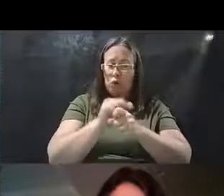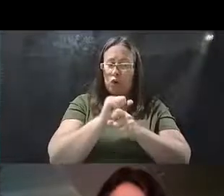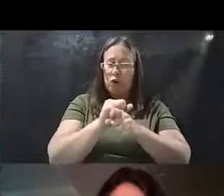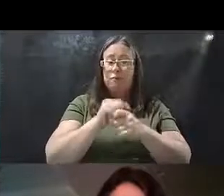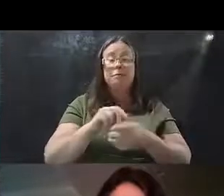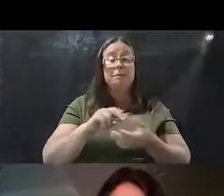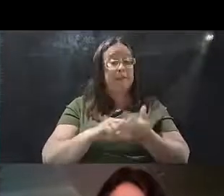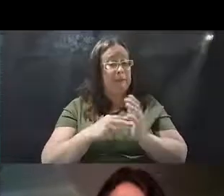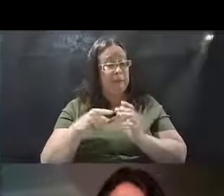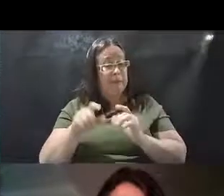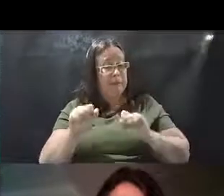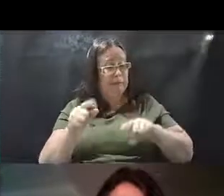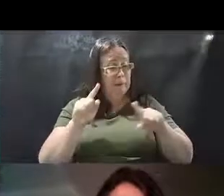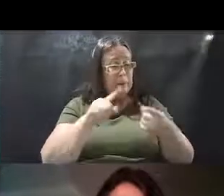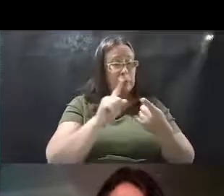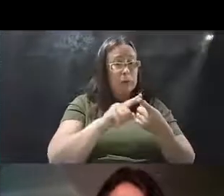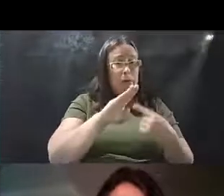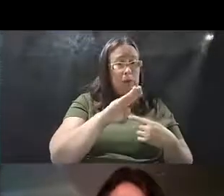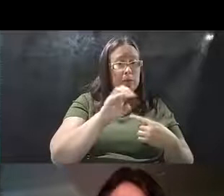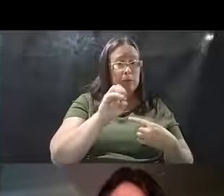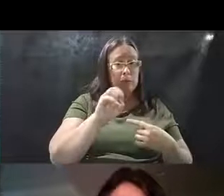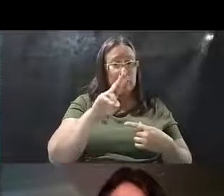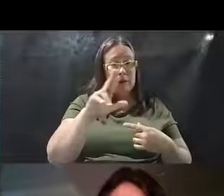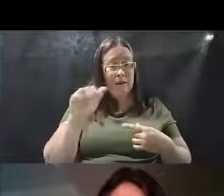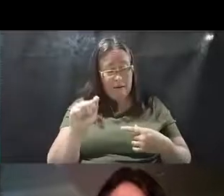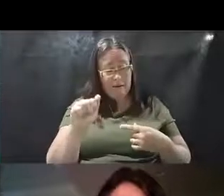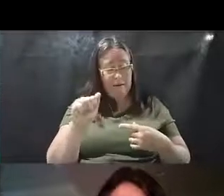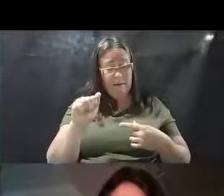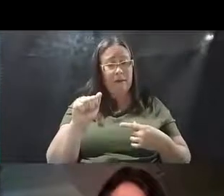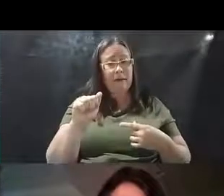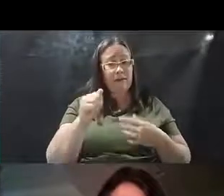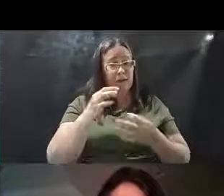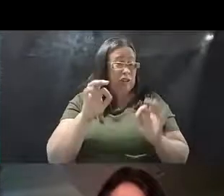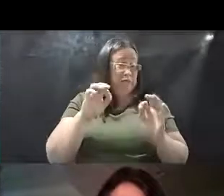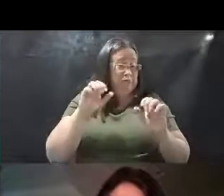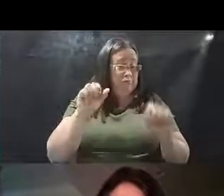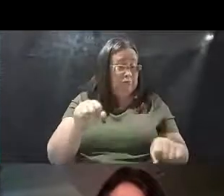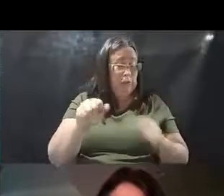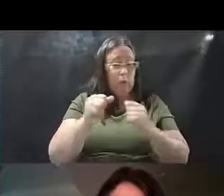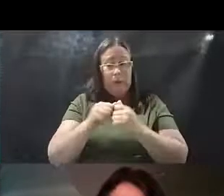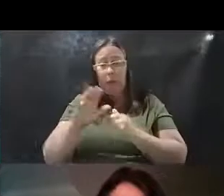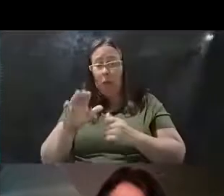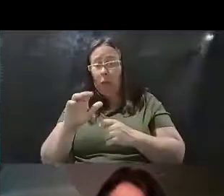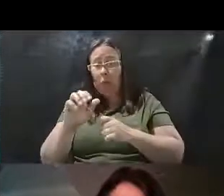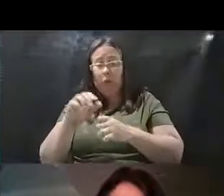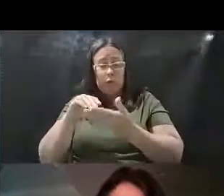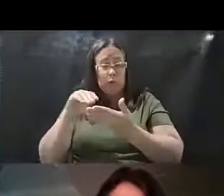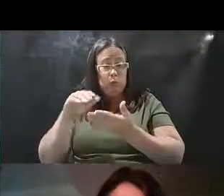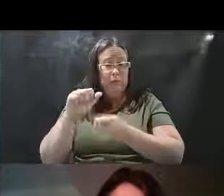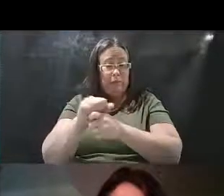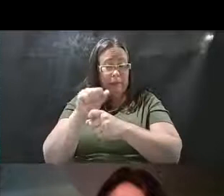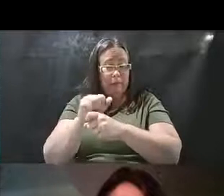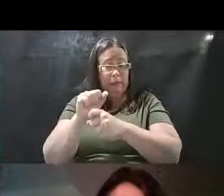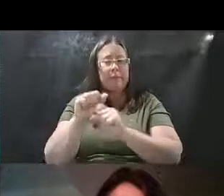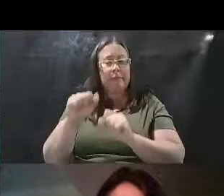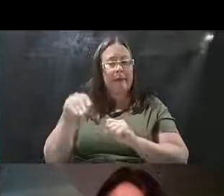can go to Berea for free. You can make enough money with your student labor to actually pay for